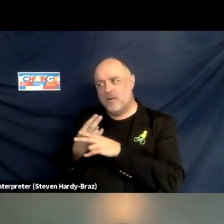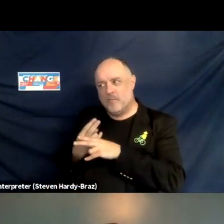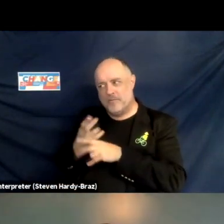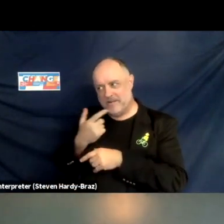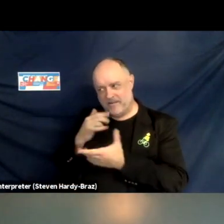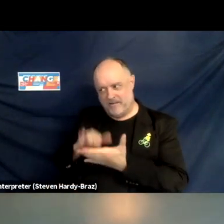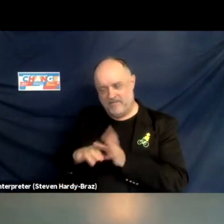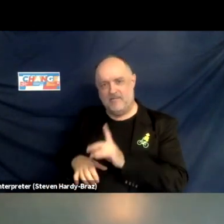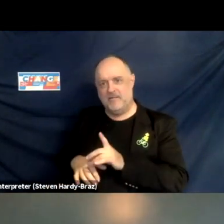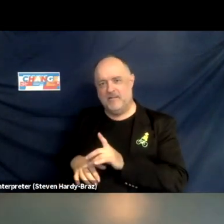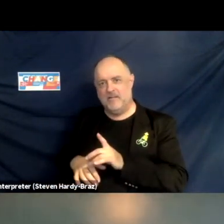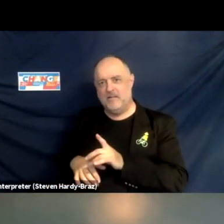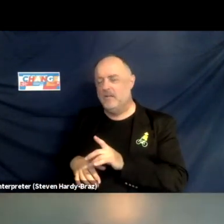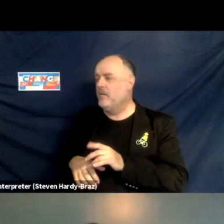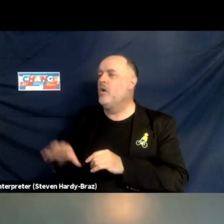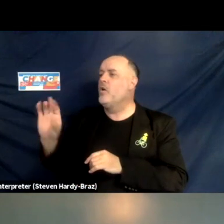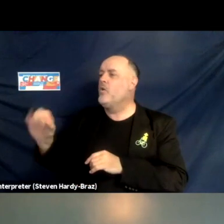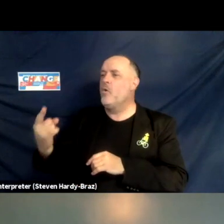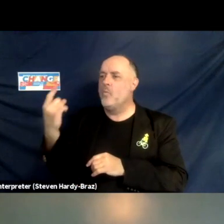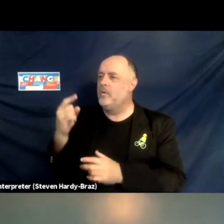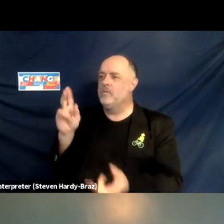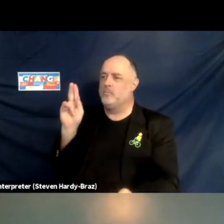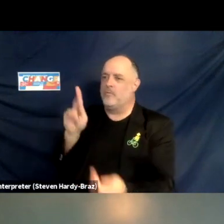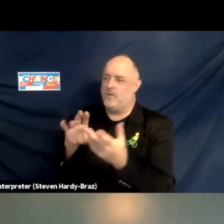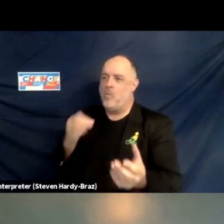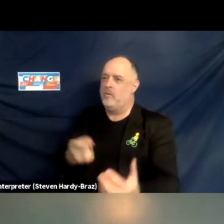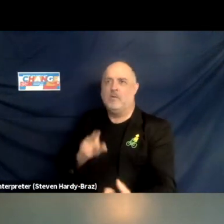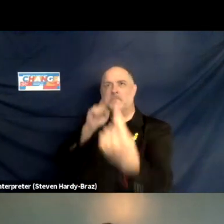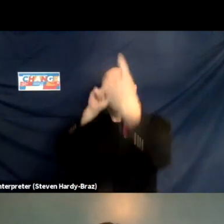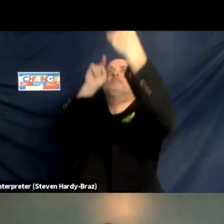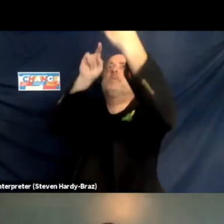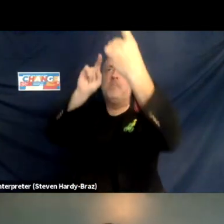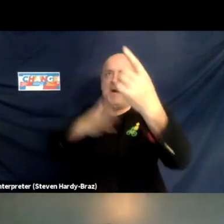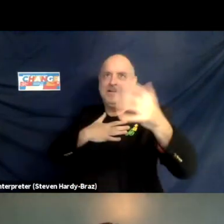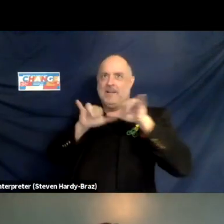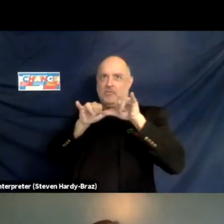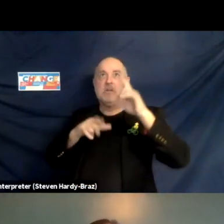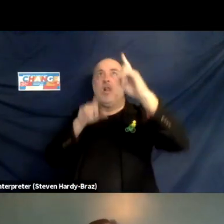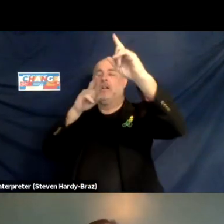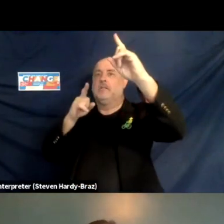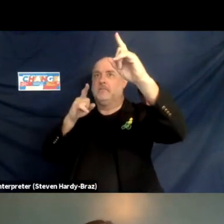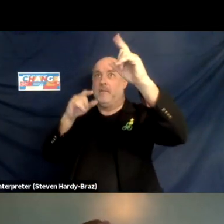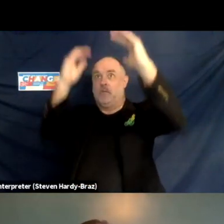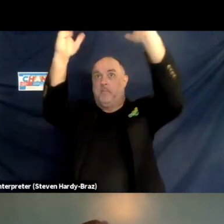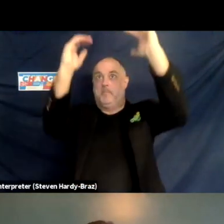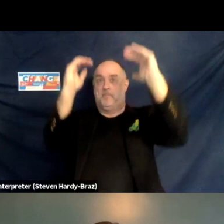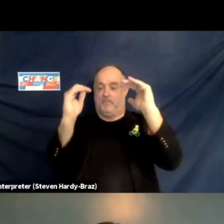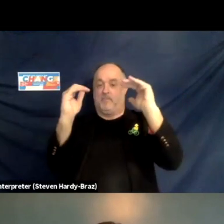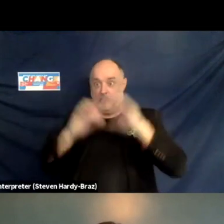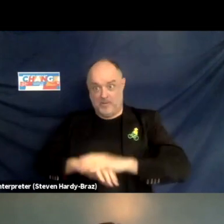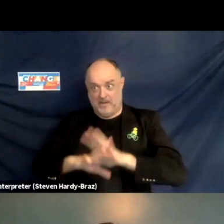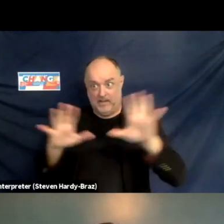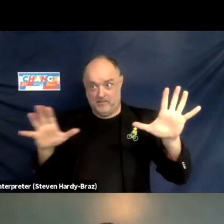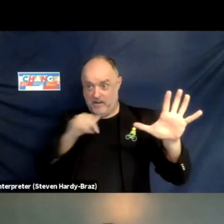saying no one does it to the level I wish they did it to. Okay, so now we're clear.